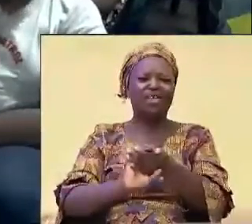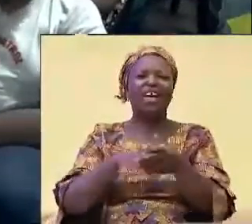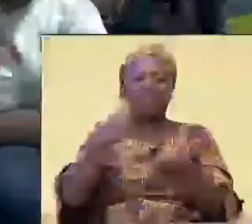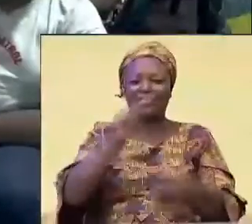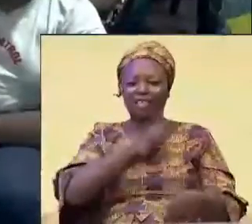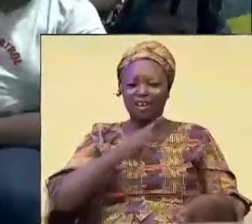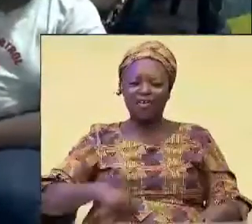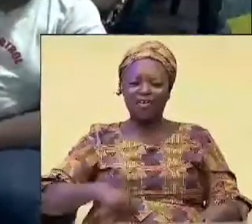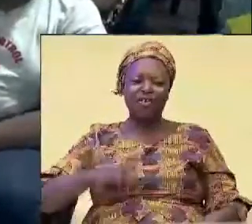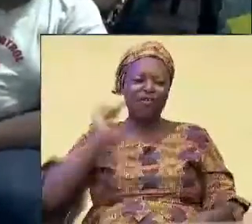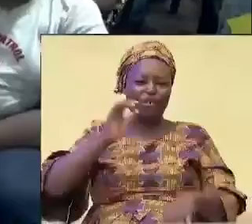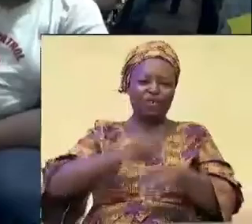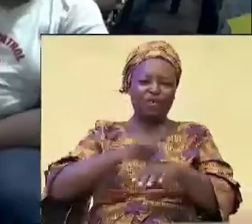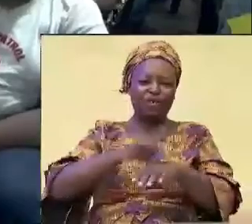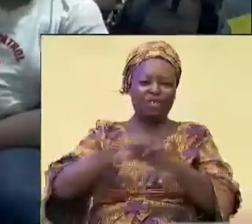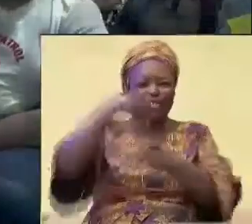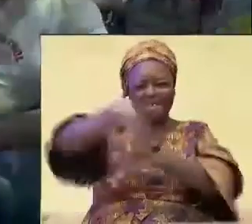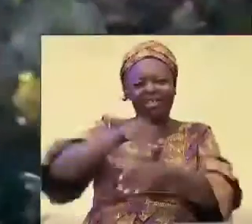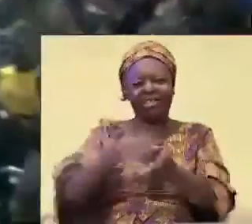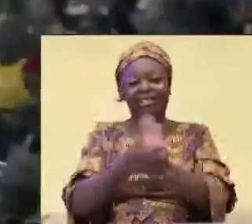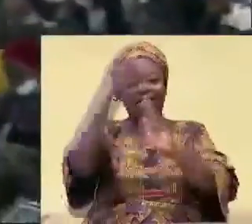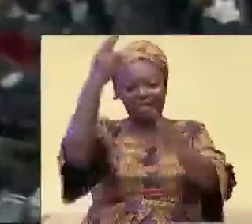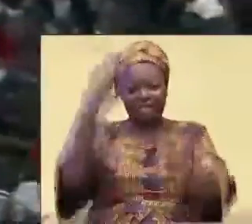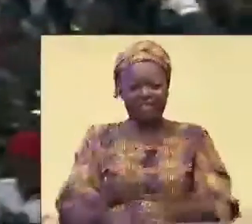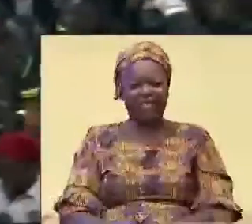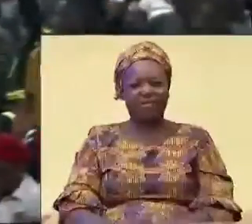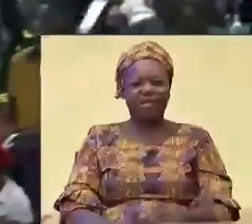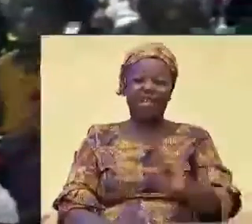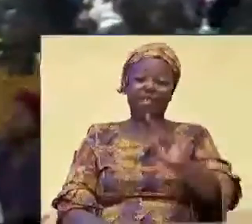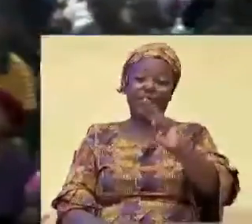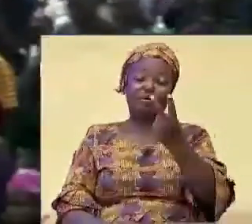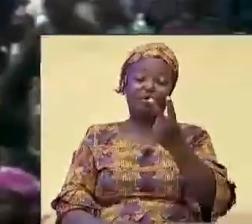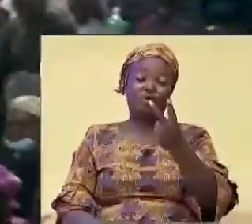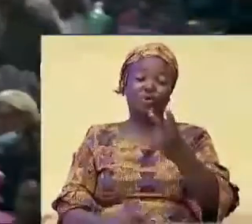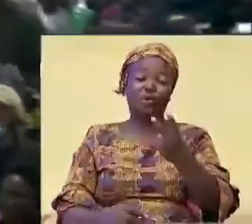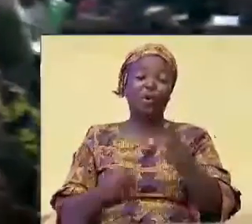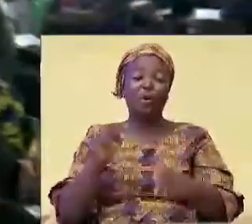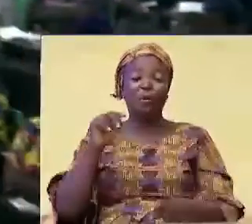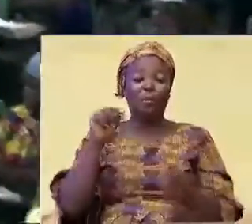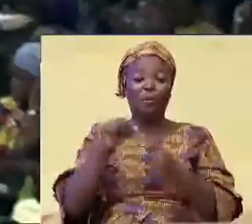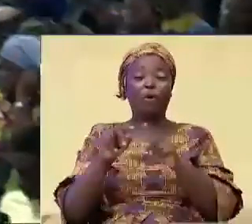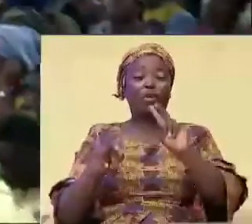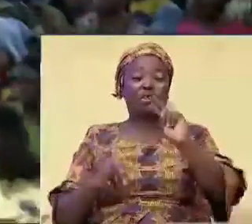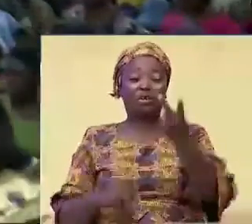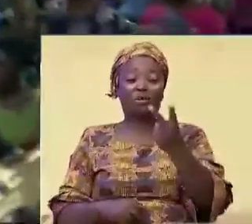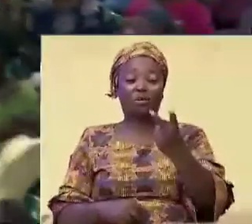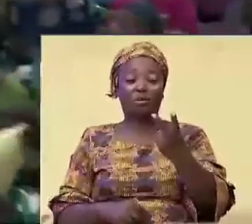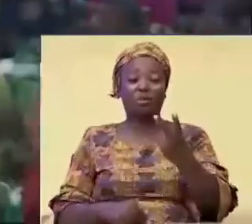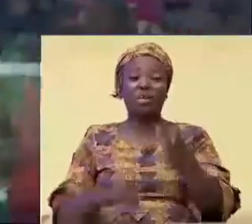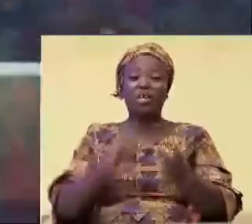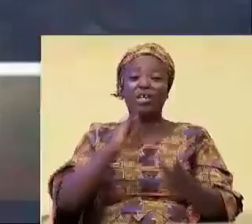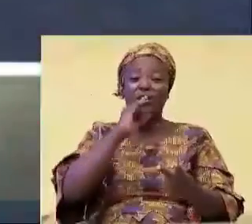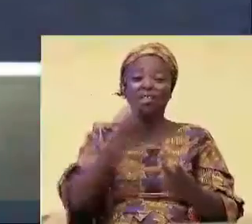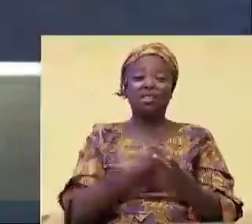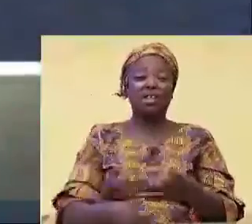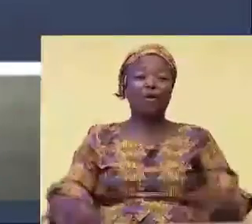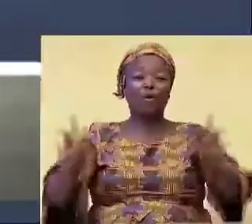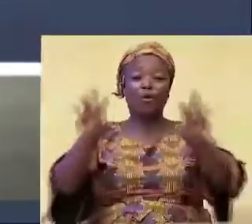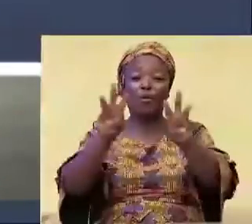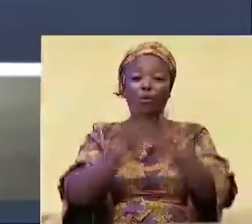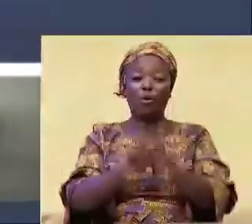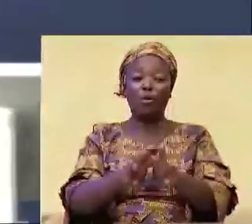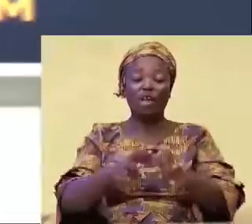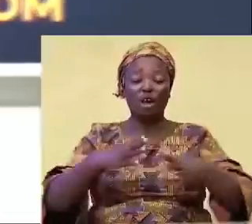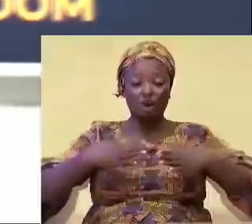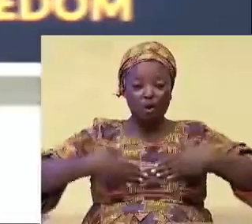Congratulations, the Lord will touch you tonight. Look at number two here. Point number two is